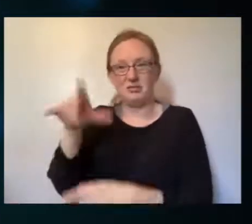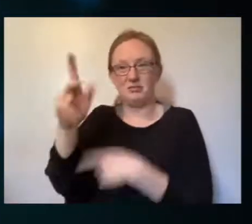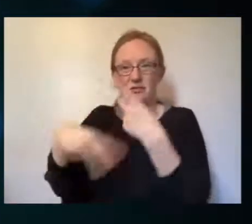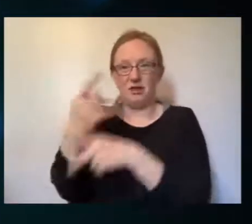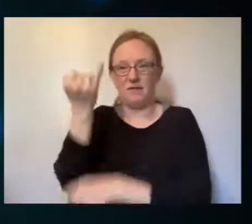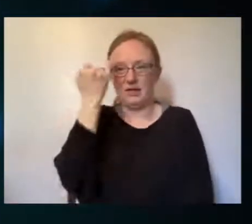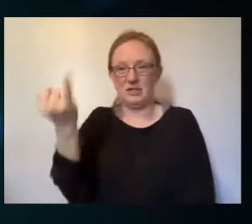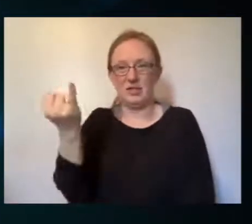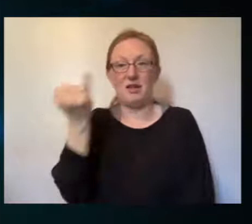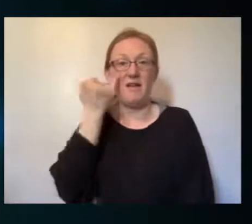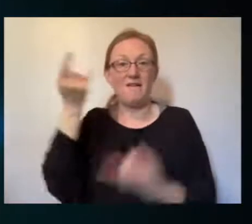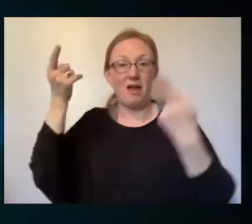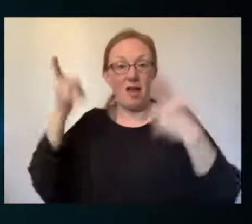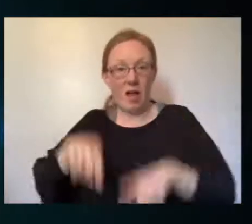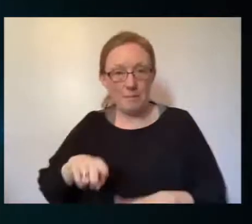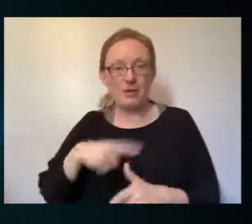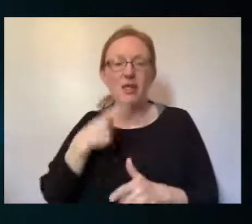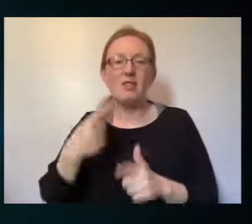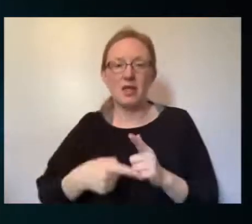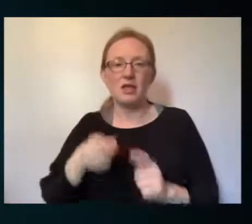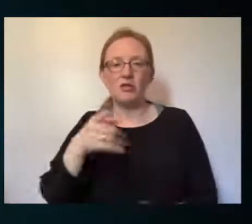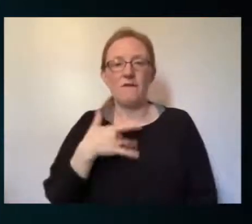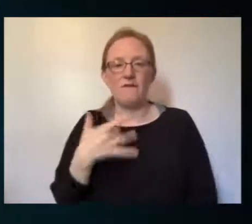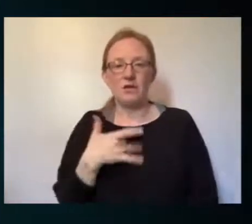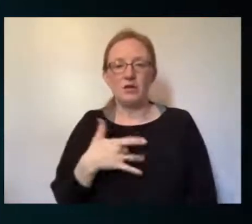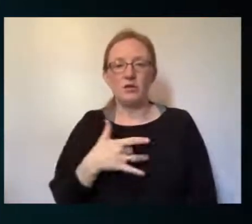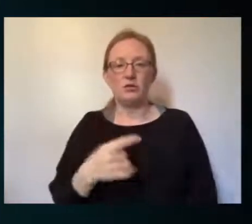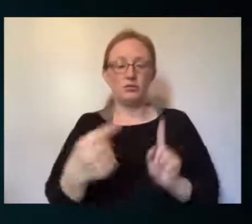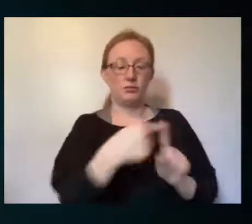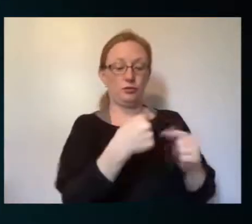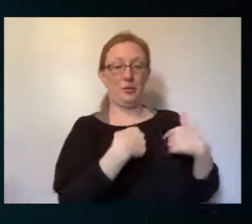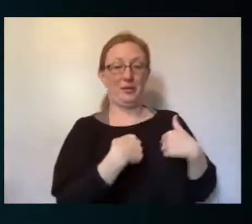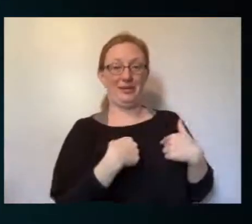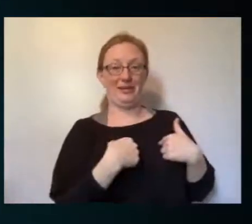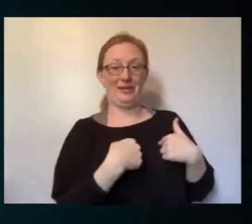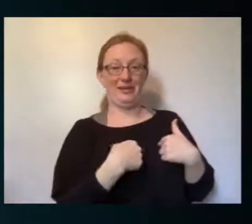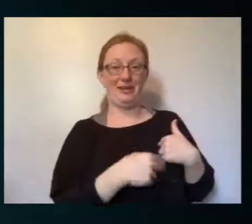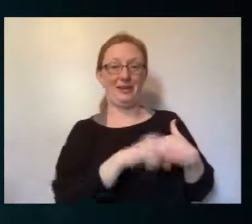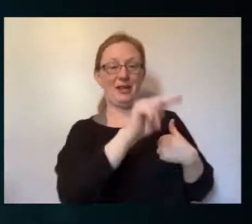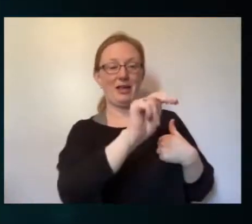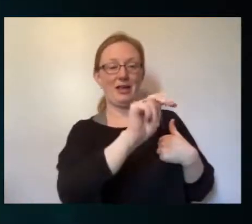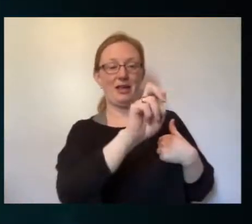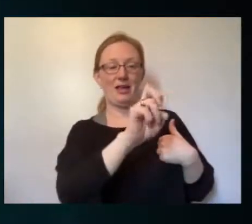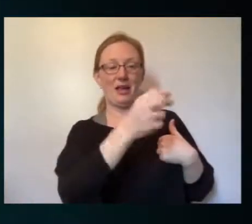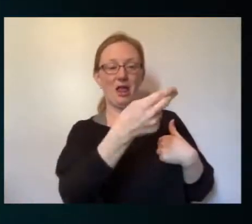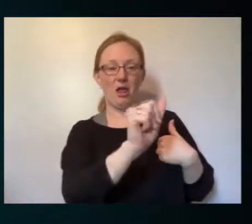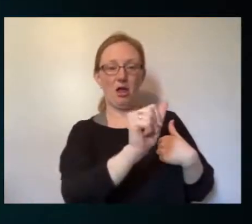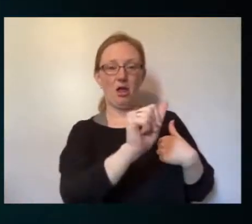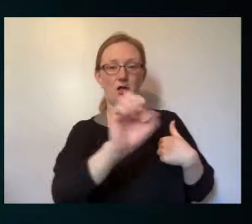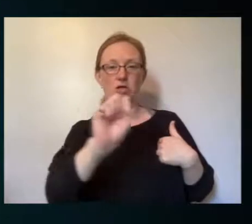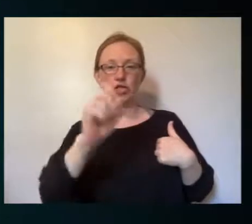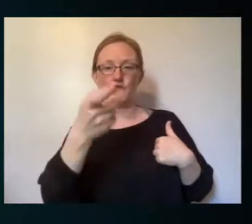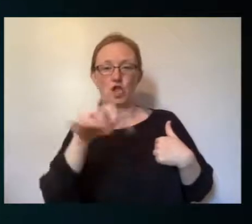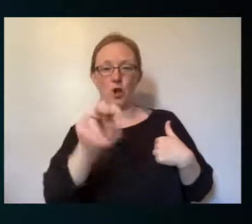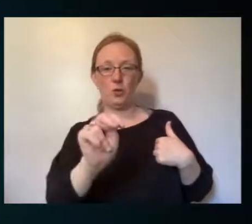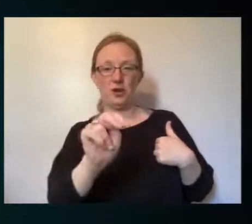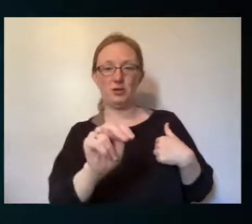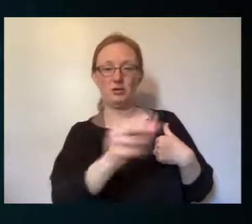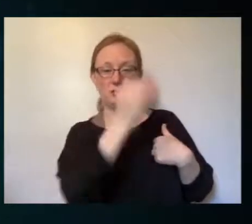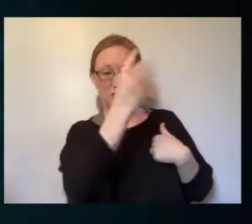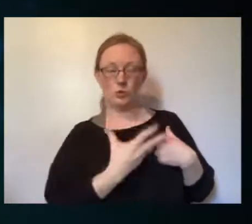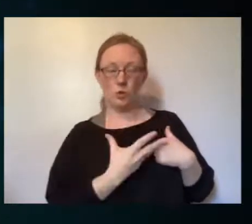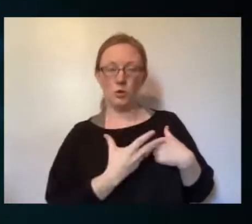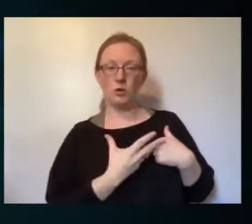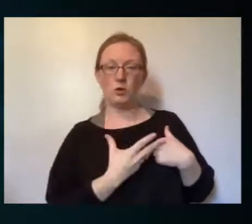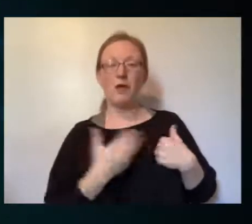just directly contact the moderator, which is me, Neha or Shaowen. We have a Slido, which